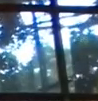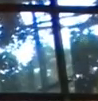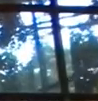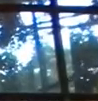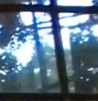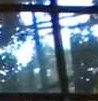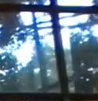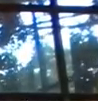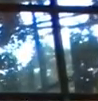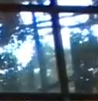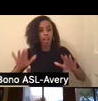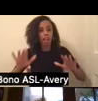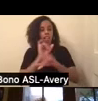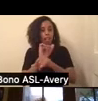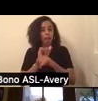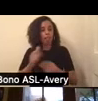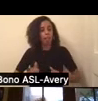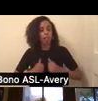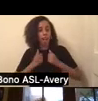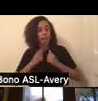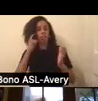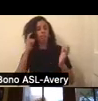acknowledgement. And